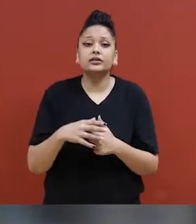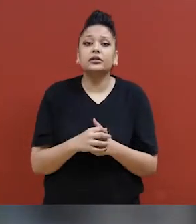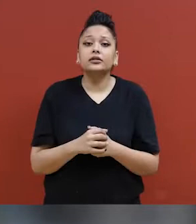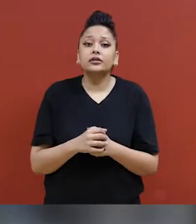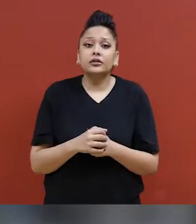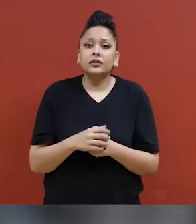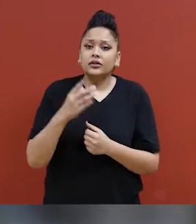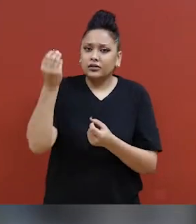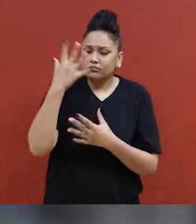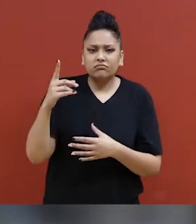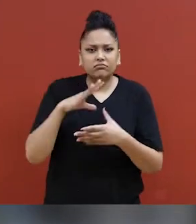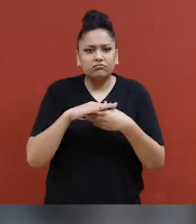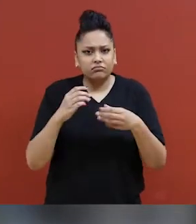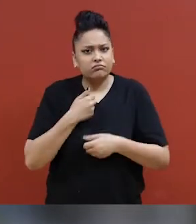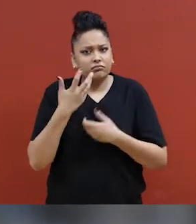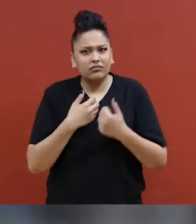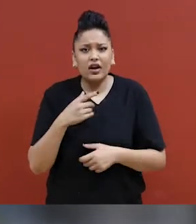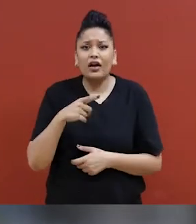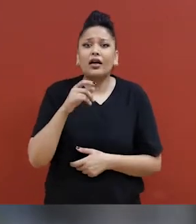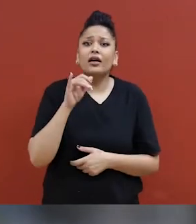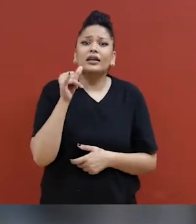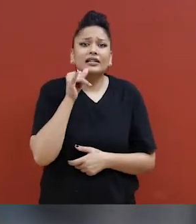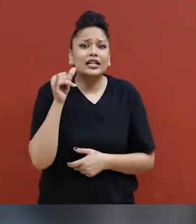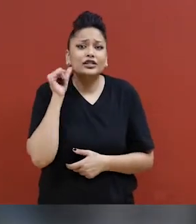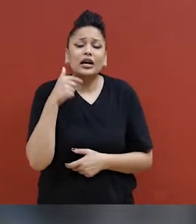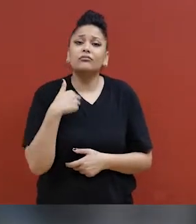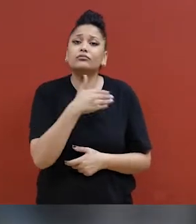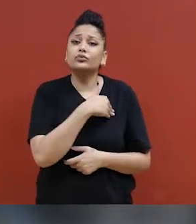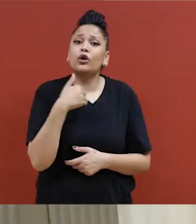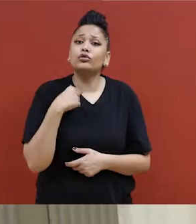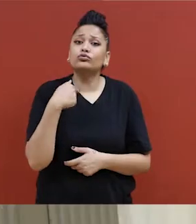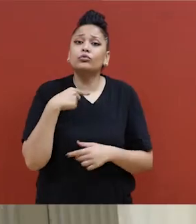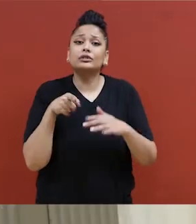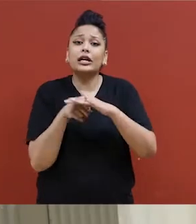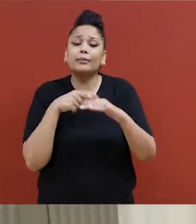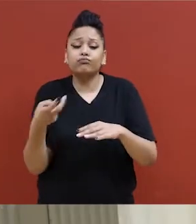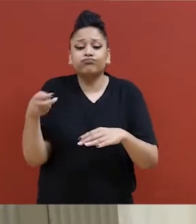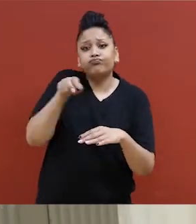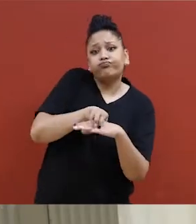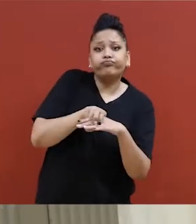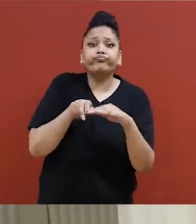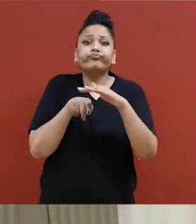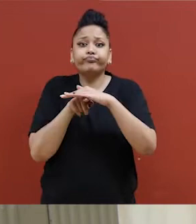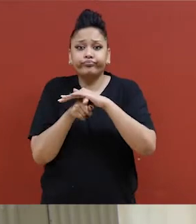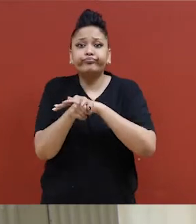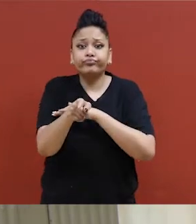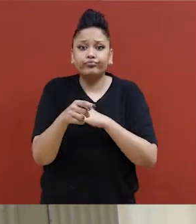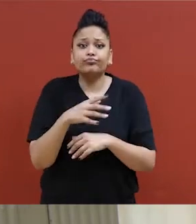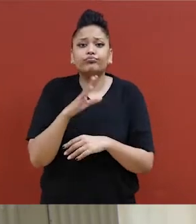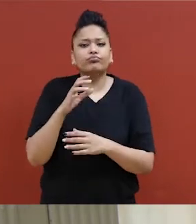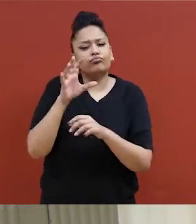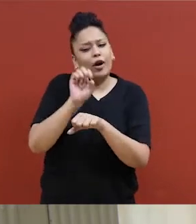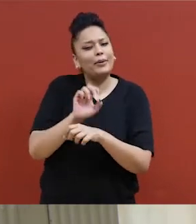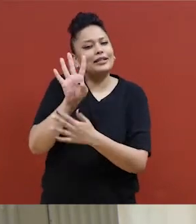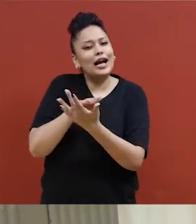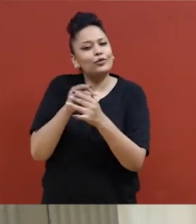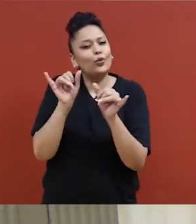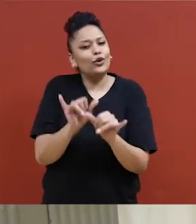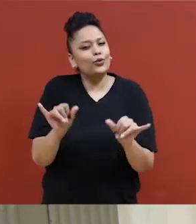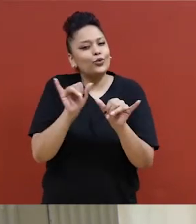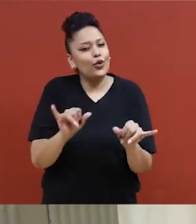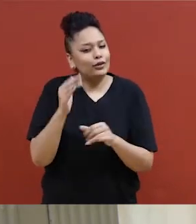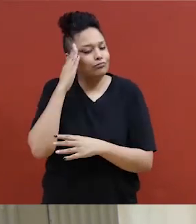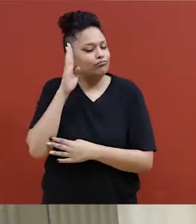in Toronto, she takes the subway back and forth to work, you know, same routine, same schedule. And